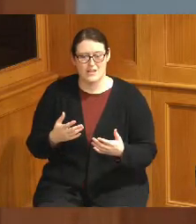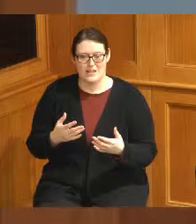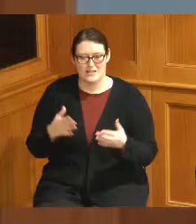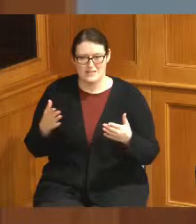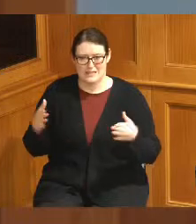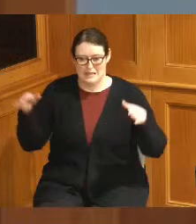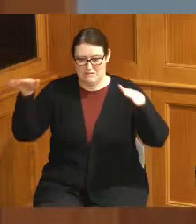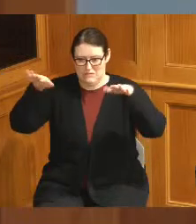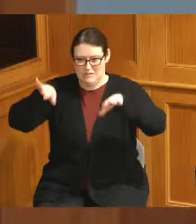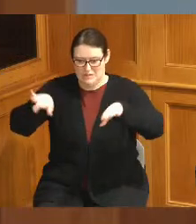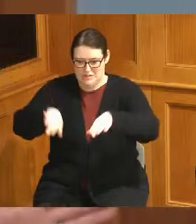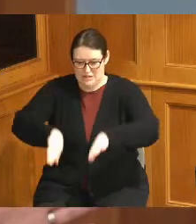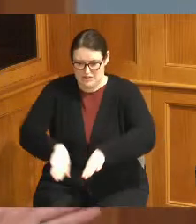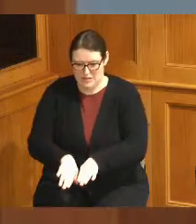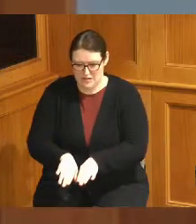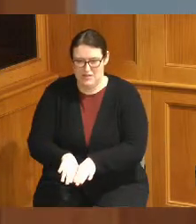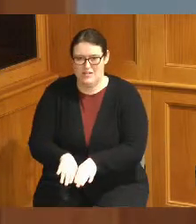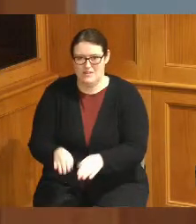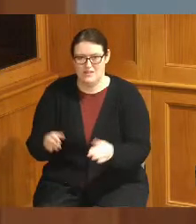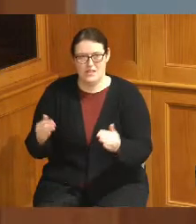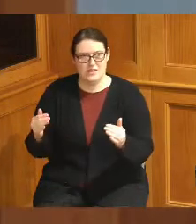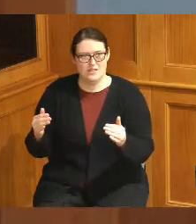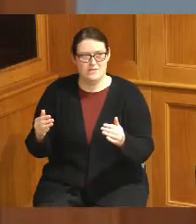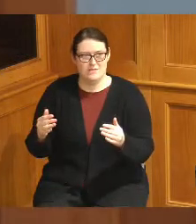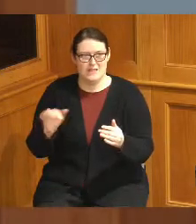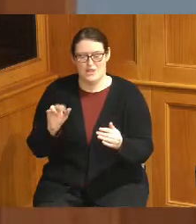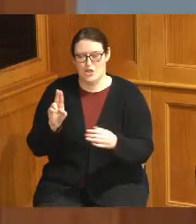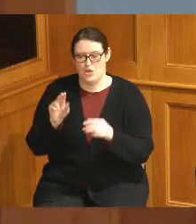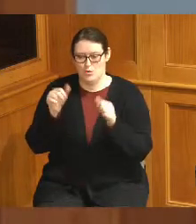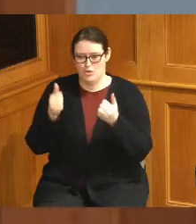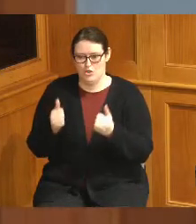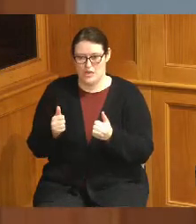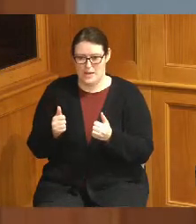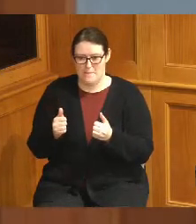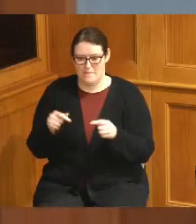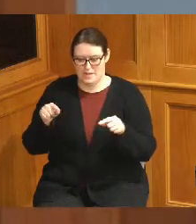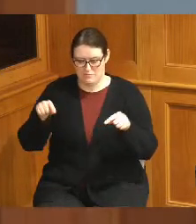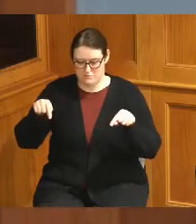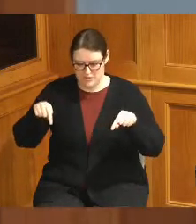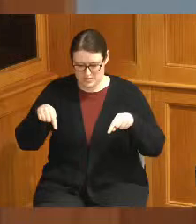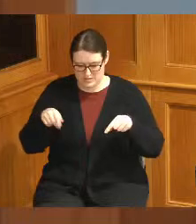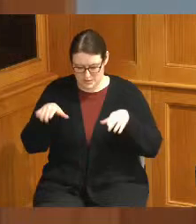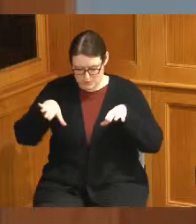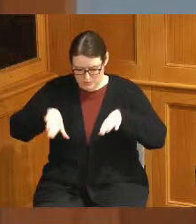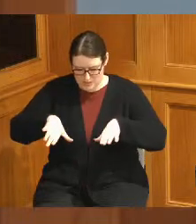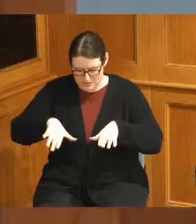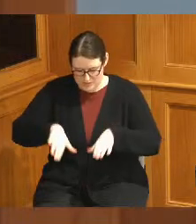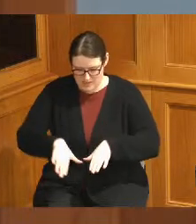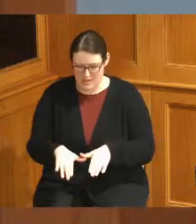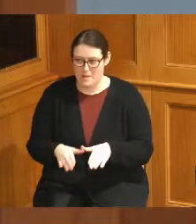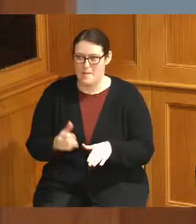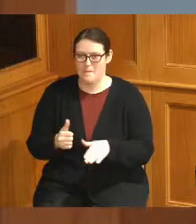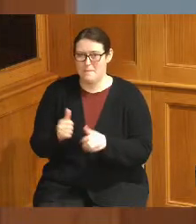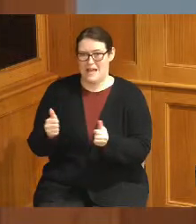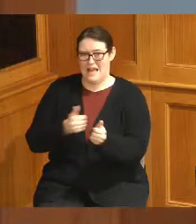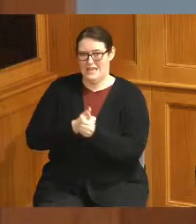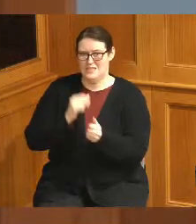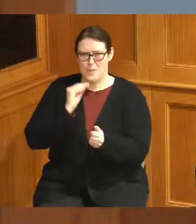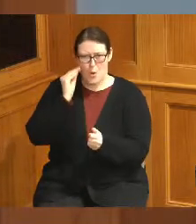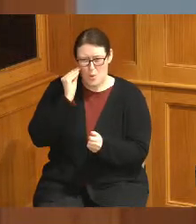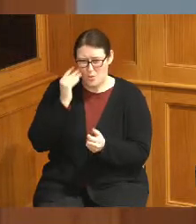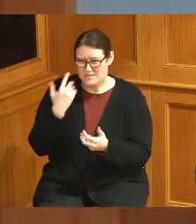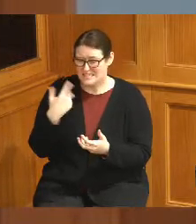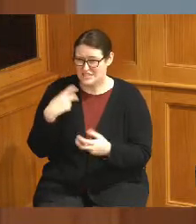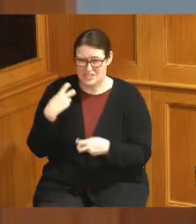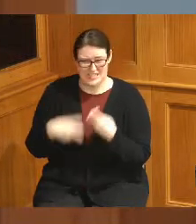ravine, sort of in a U shape behind some homes in the area. So difficult area to work in.